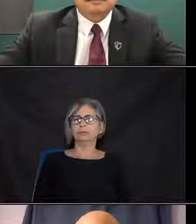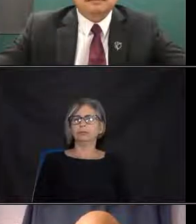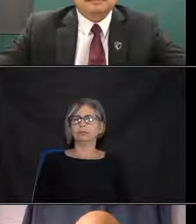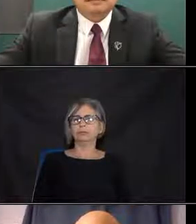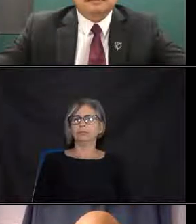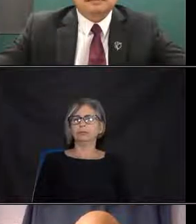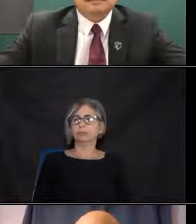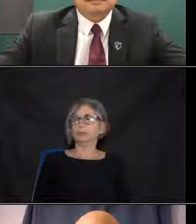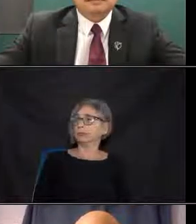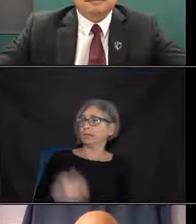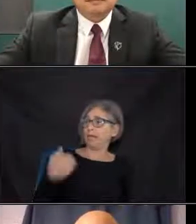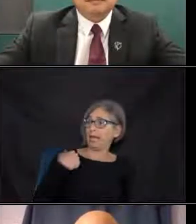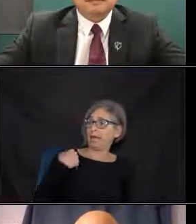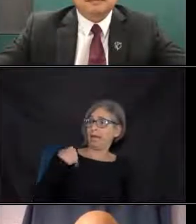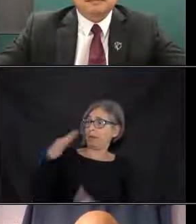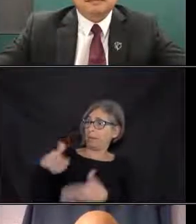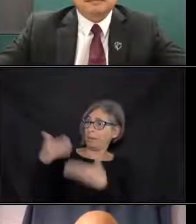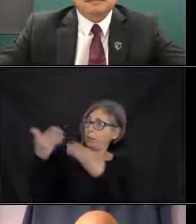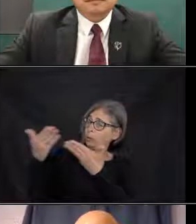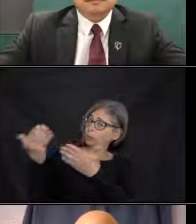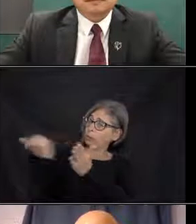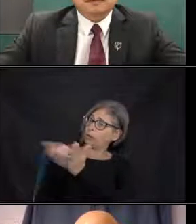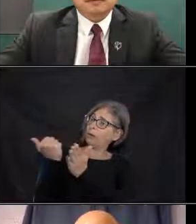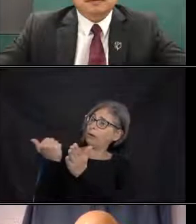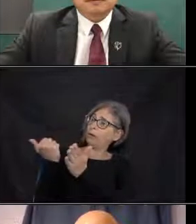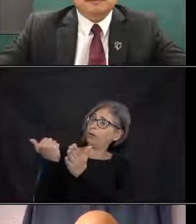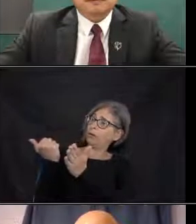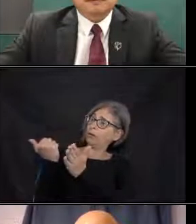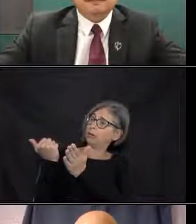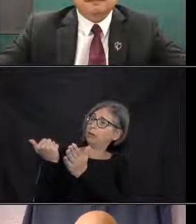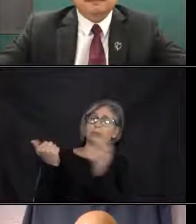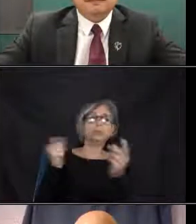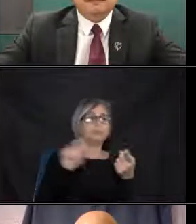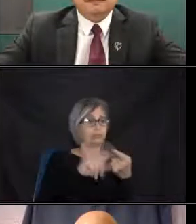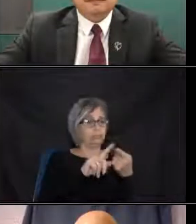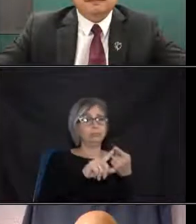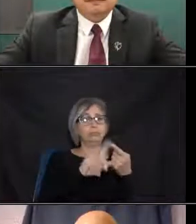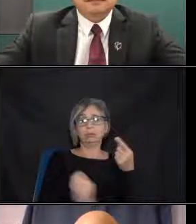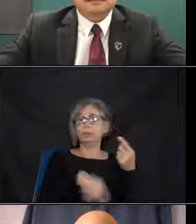All right. Now, may I have a motion to approve? So moved.